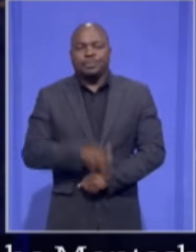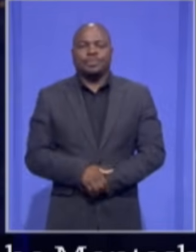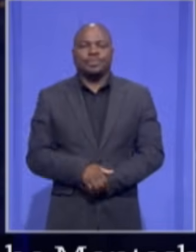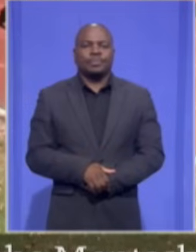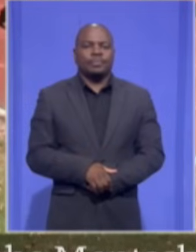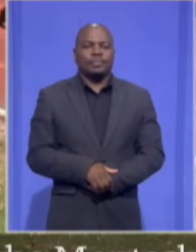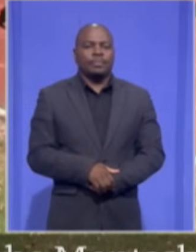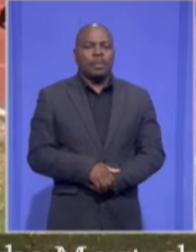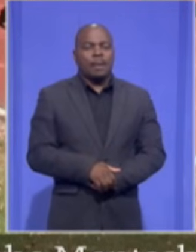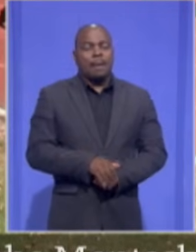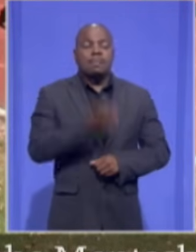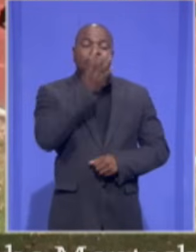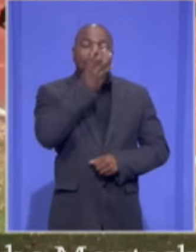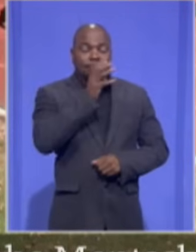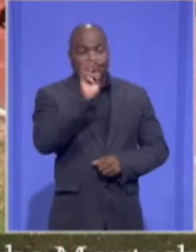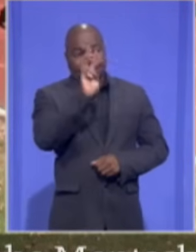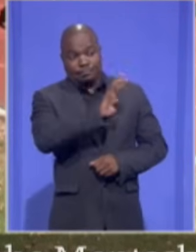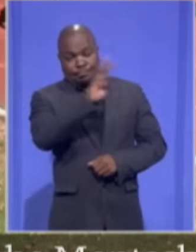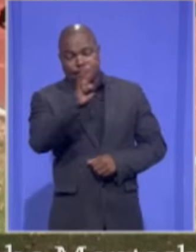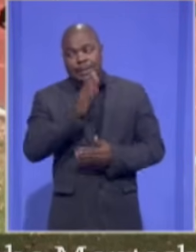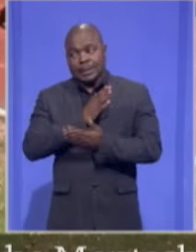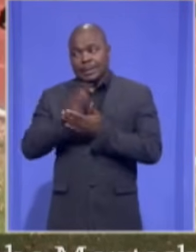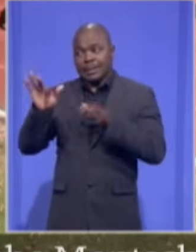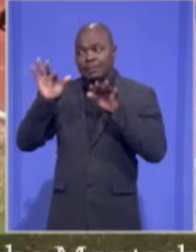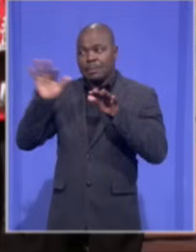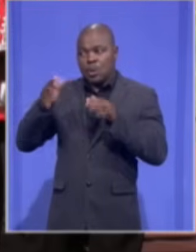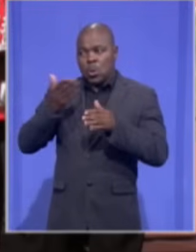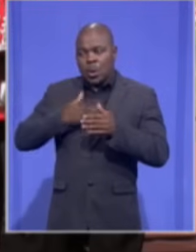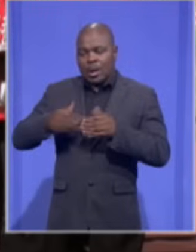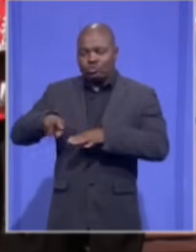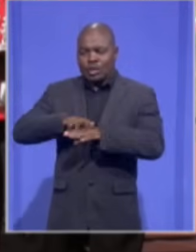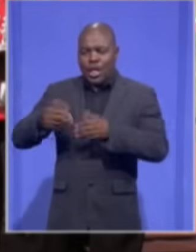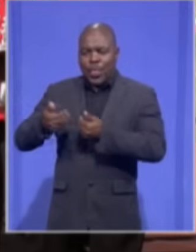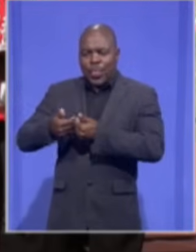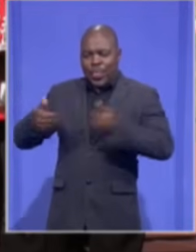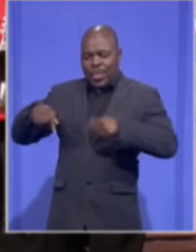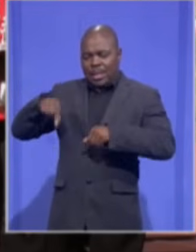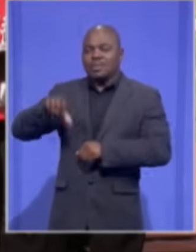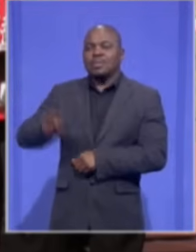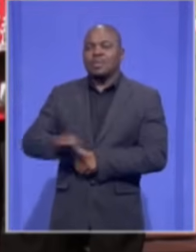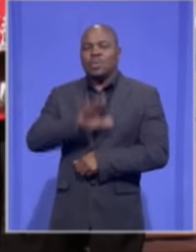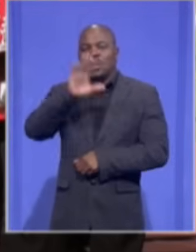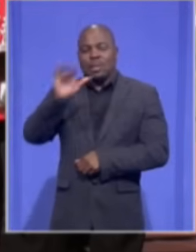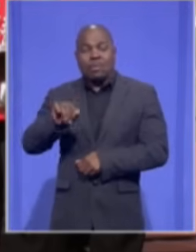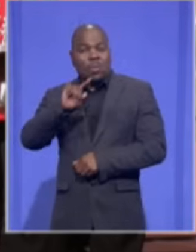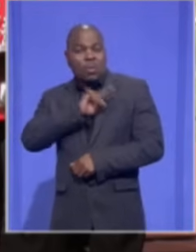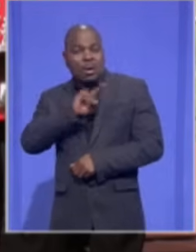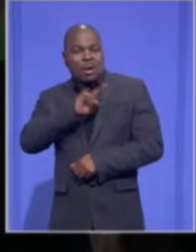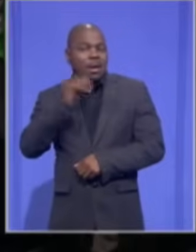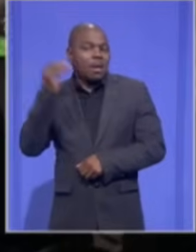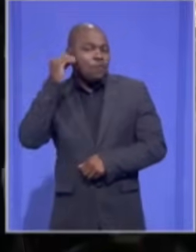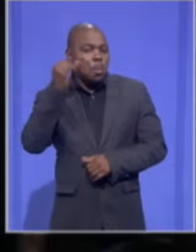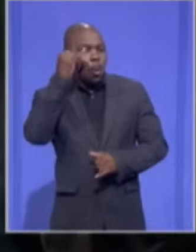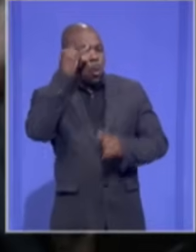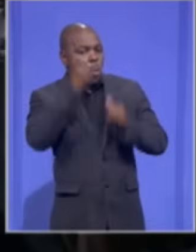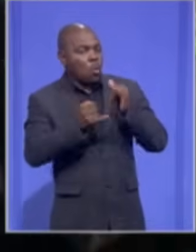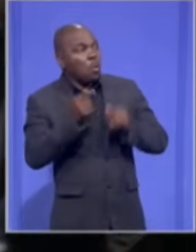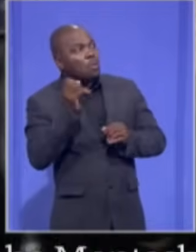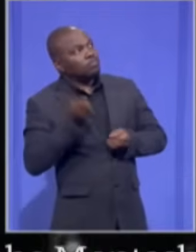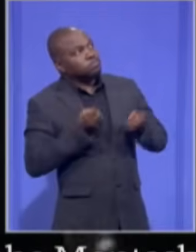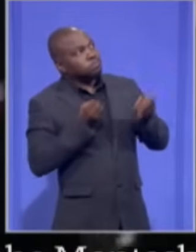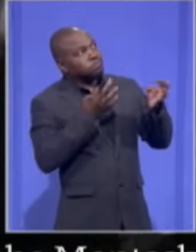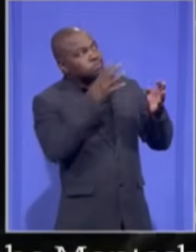Mantashe o entse tlhokomediso kgahlano le batho ba jalang karohano ya semorabe naheng. Puo ena e ipapisitse le lesedi le fosahetseng ka Afrika Borwa